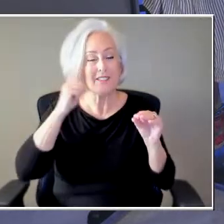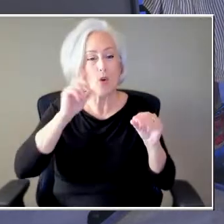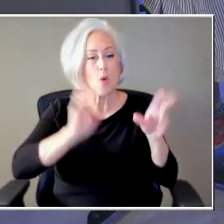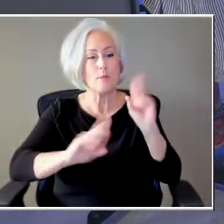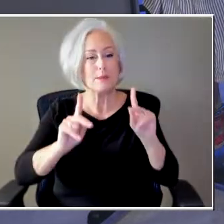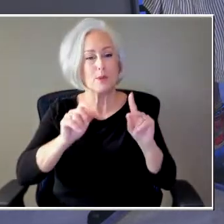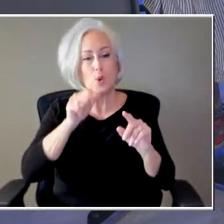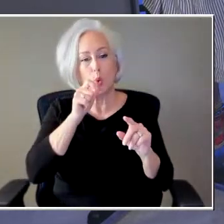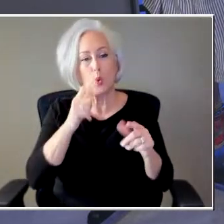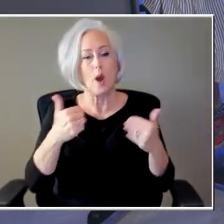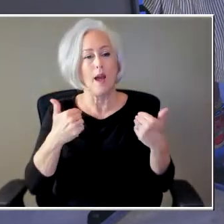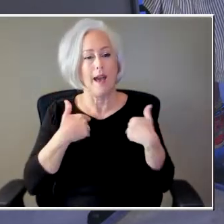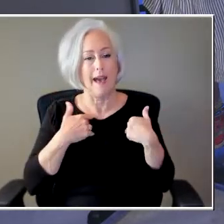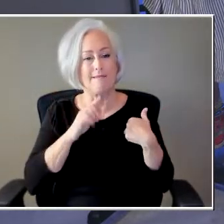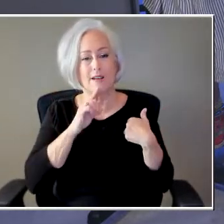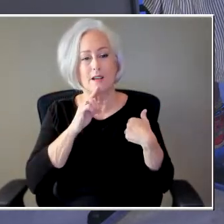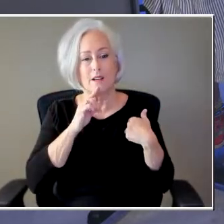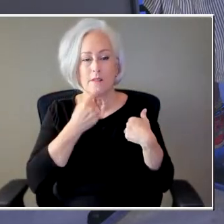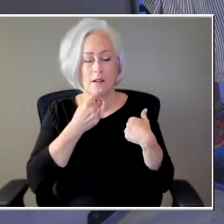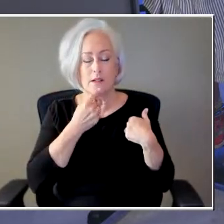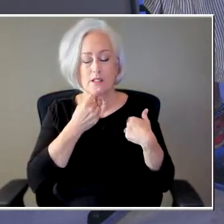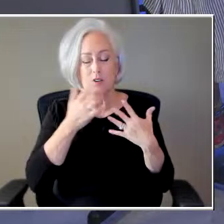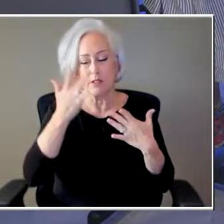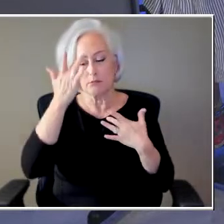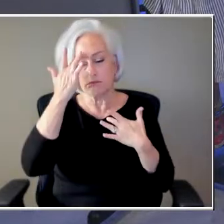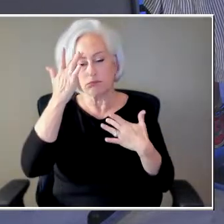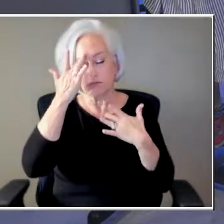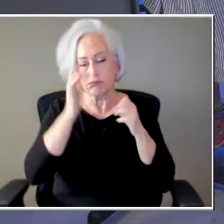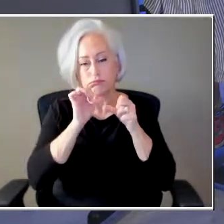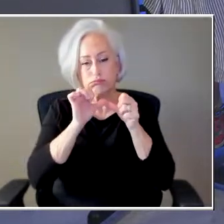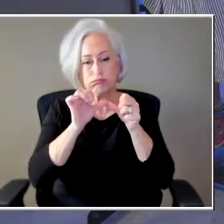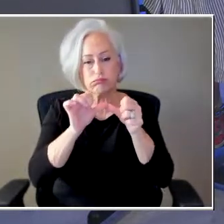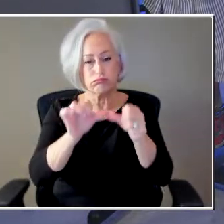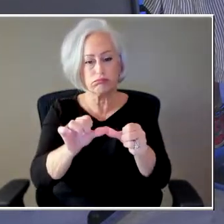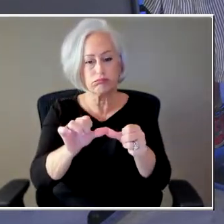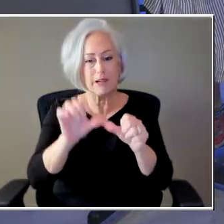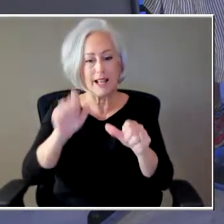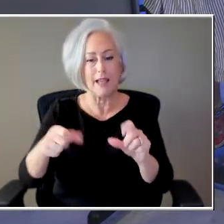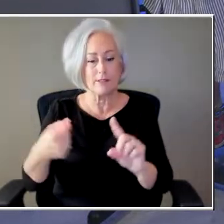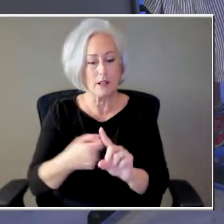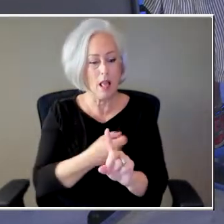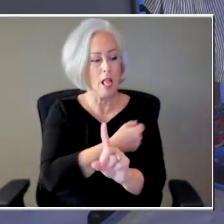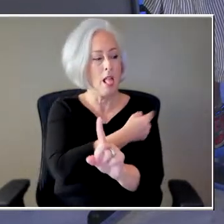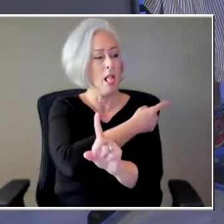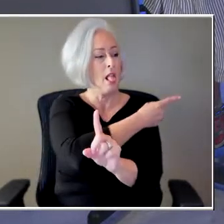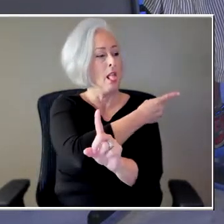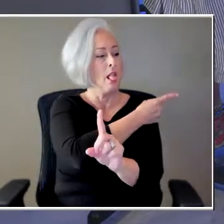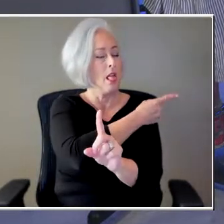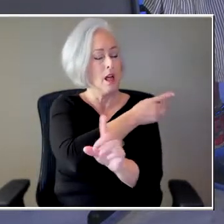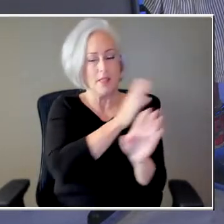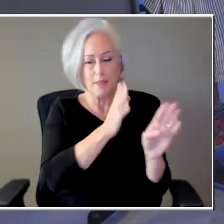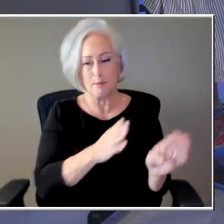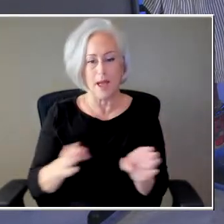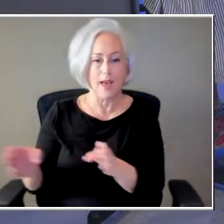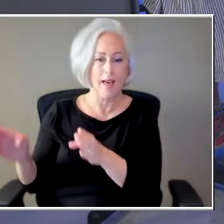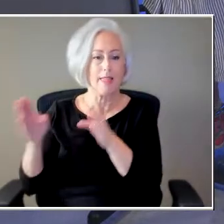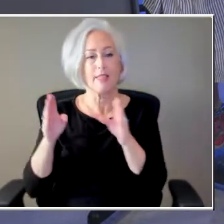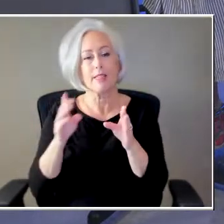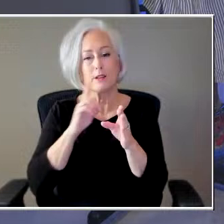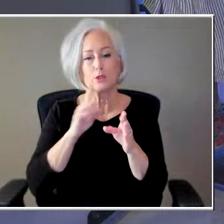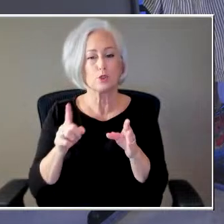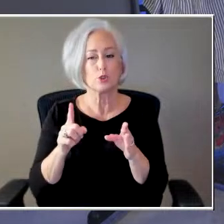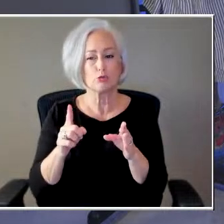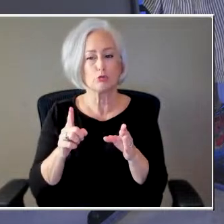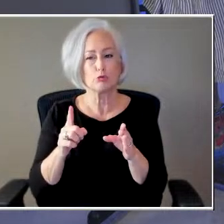illness and have to take kind of a diverted path to go and take care of themselves and then have to jump back on the road and maybe have to set things